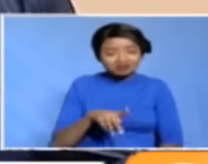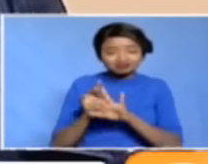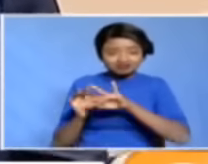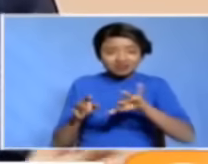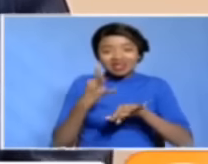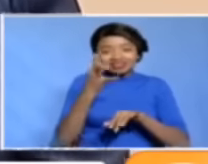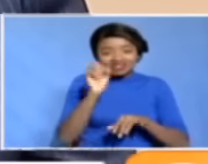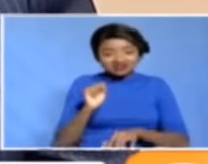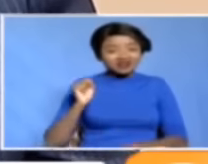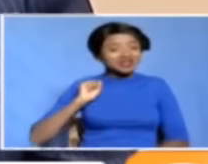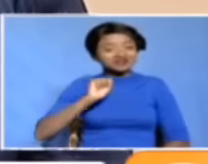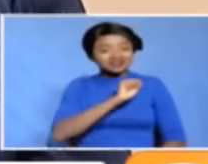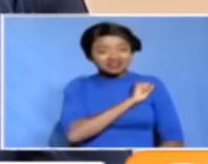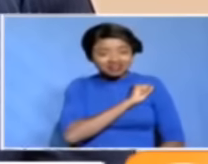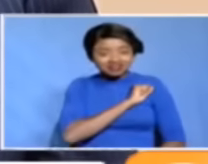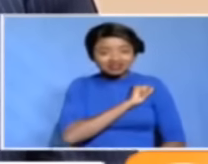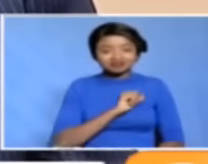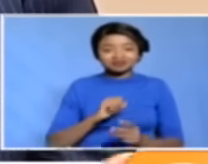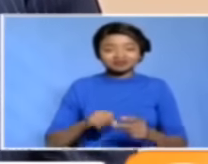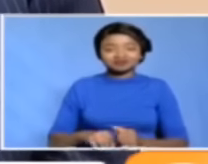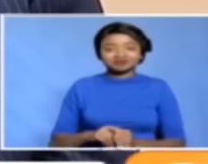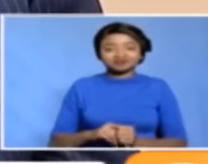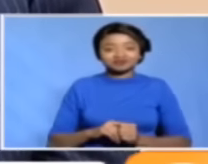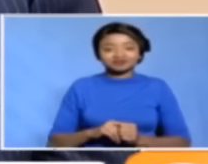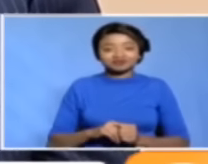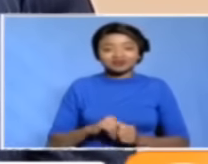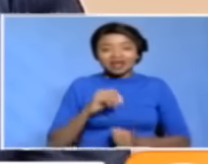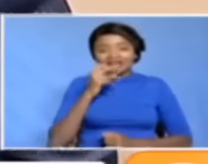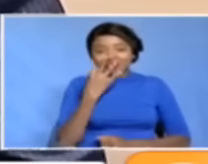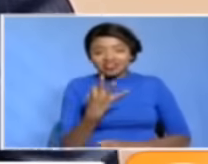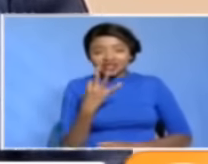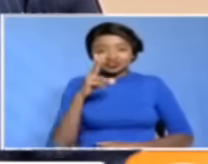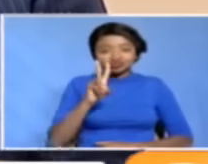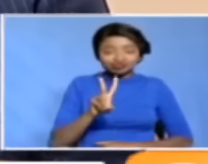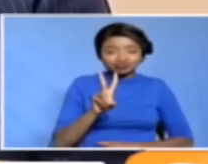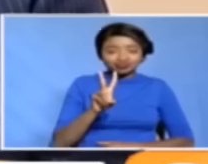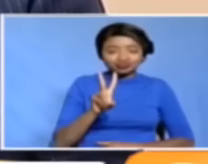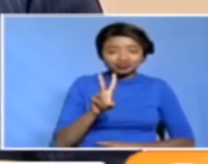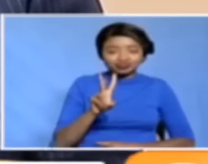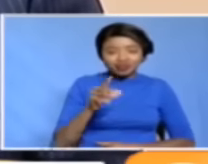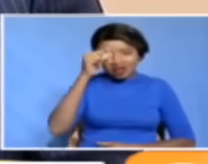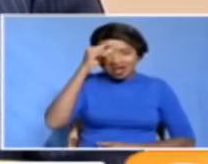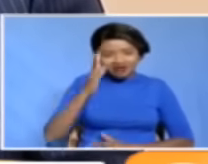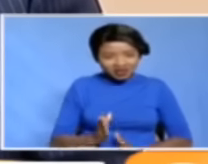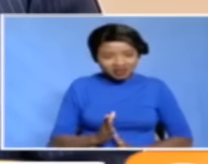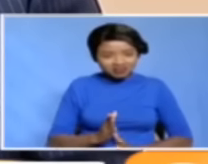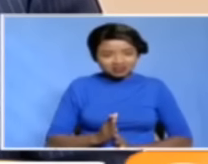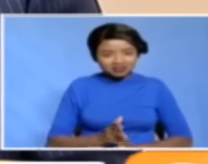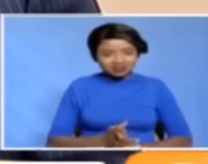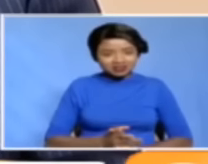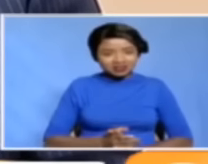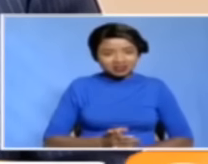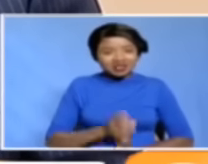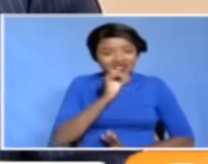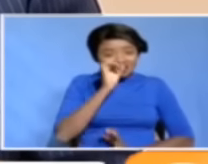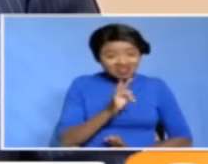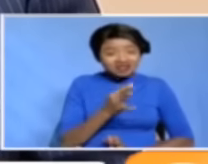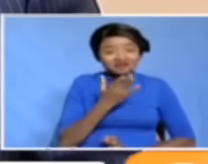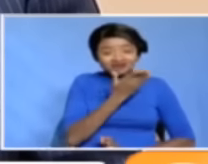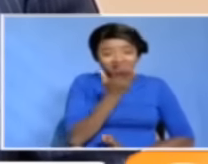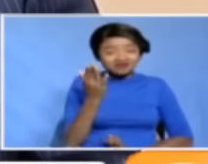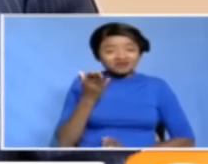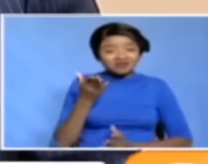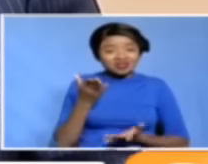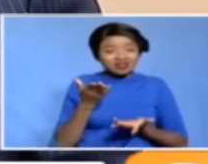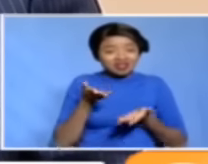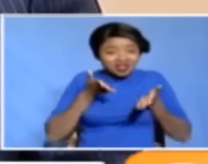35 senators, over 32 governors. If you were in our respective